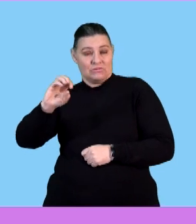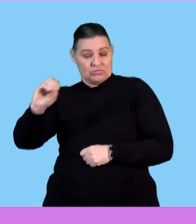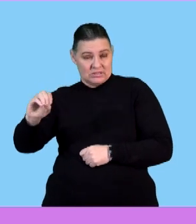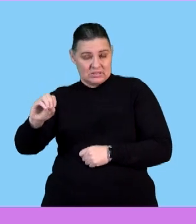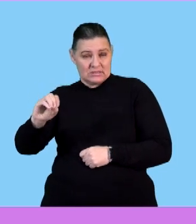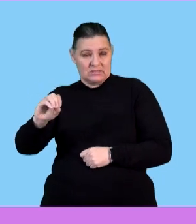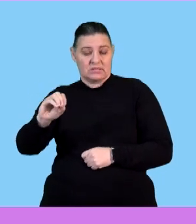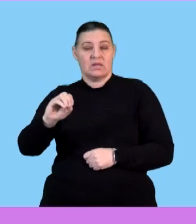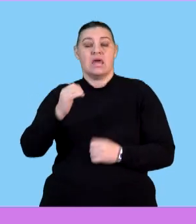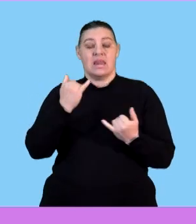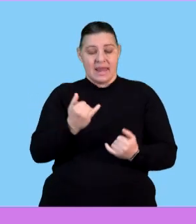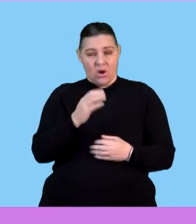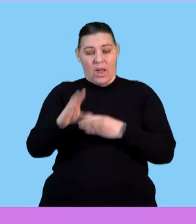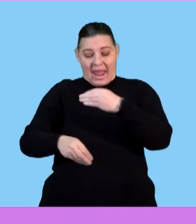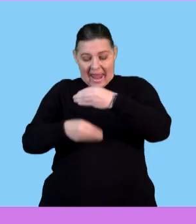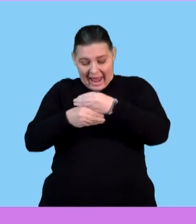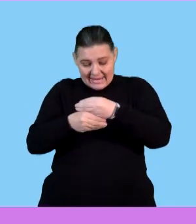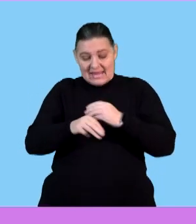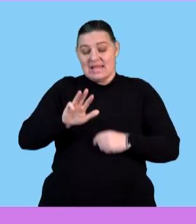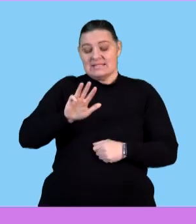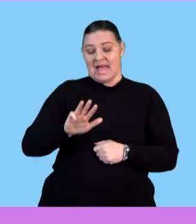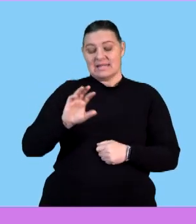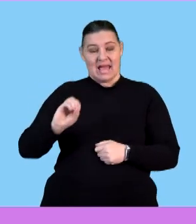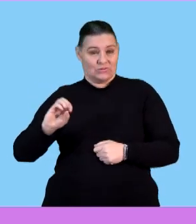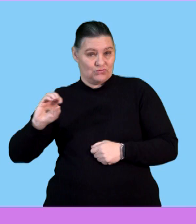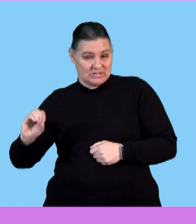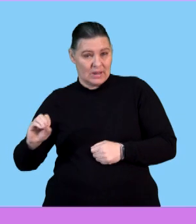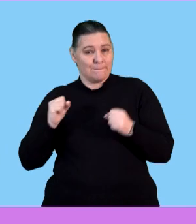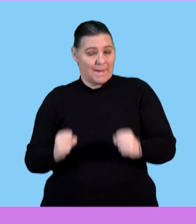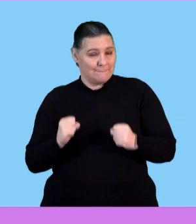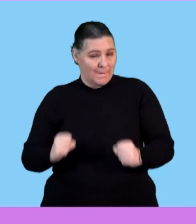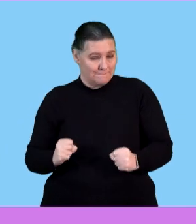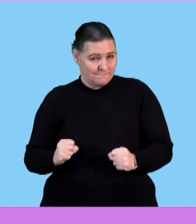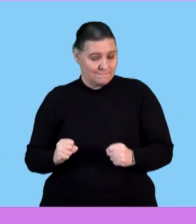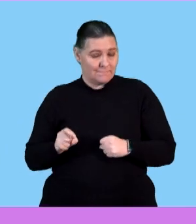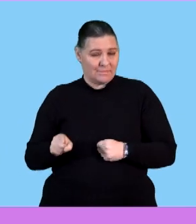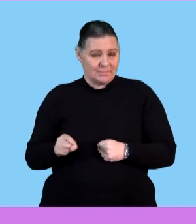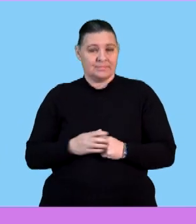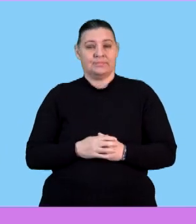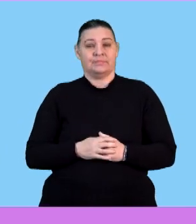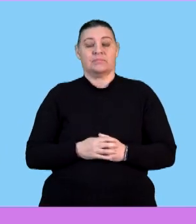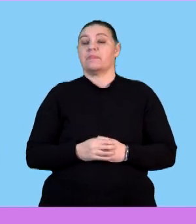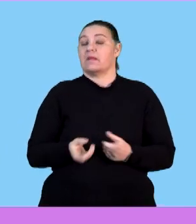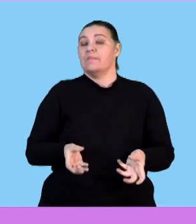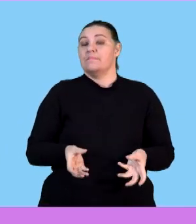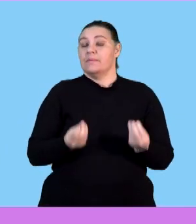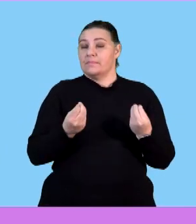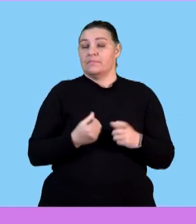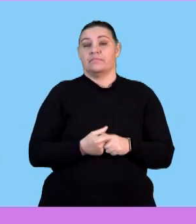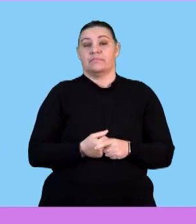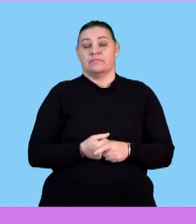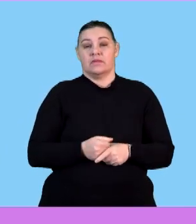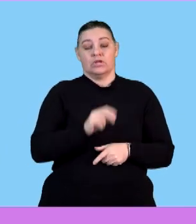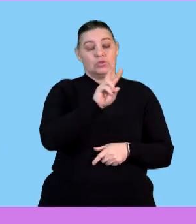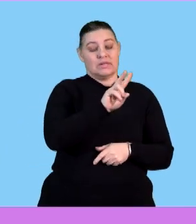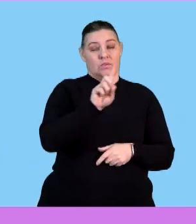20,900 Rand. Then we'll add on the interest of 900 Rand. Here we go. And this gives